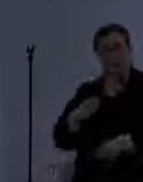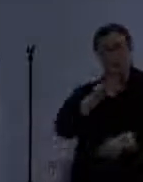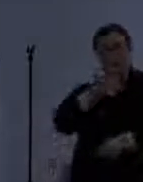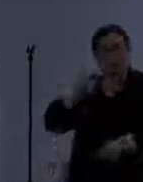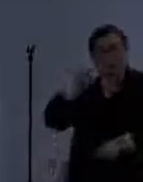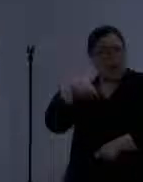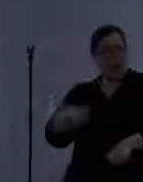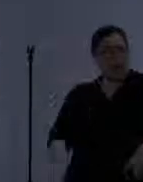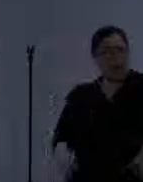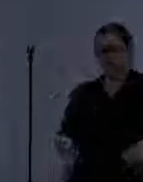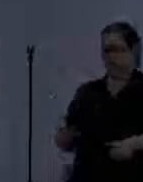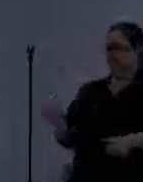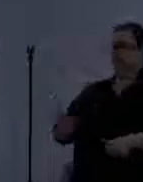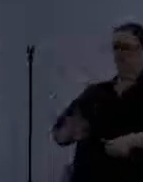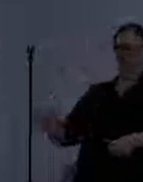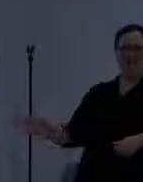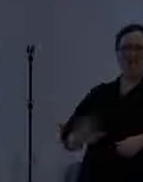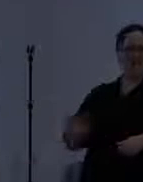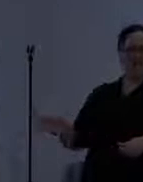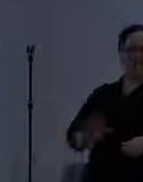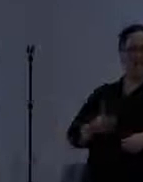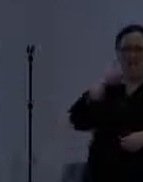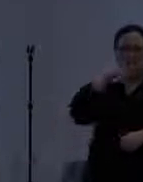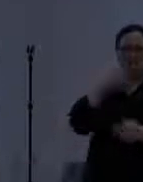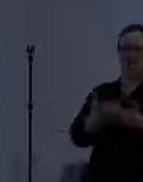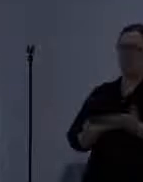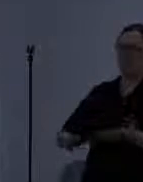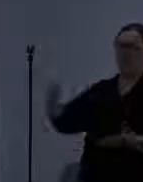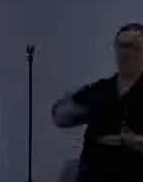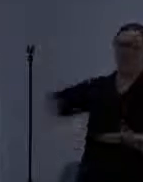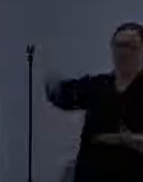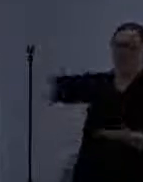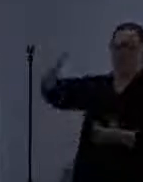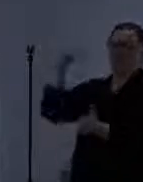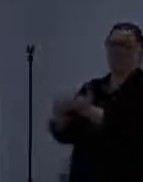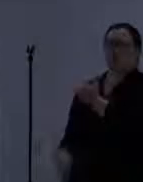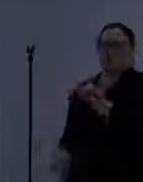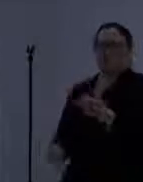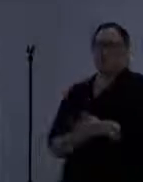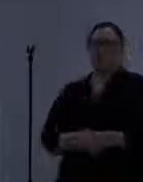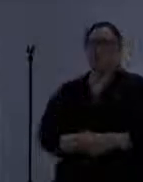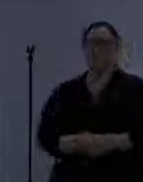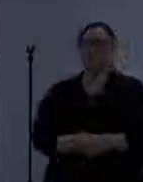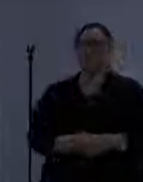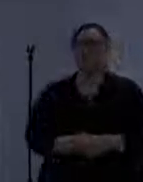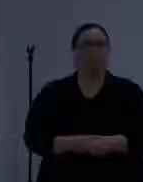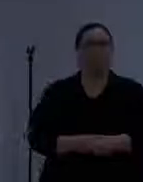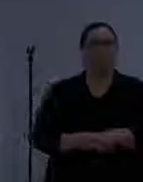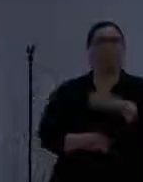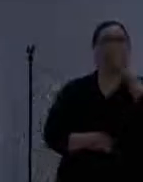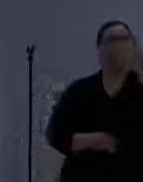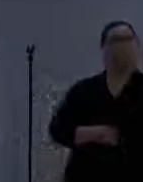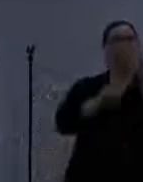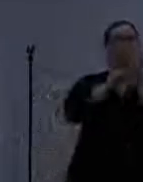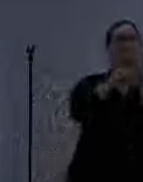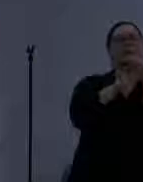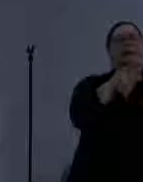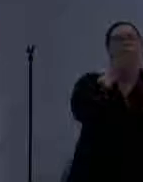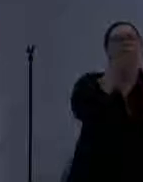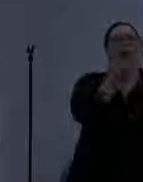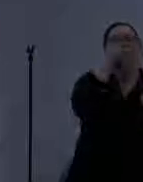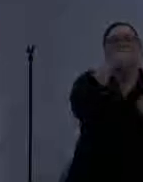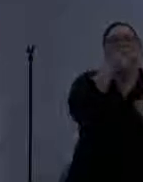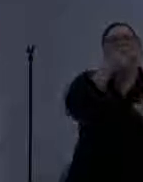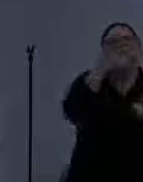Just wondering if you could clarify that term, restrictive practices. I'm getting a bit confused with what that means in this context. Absolutely.